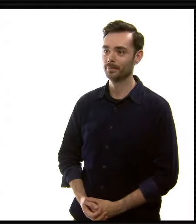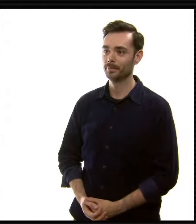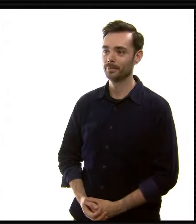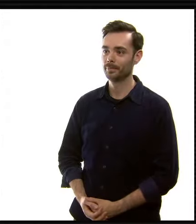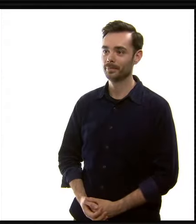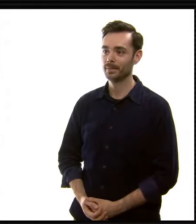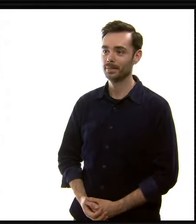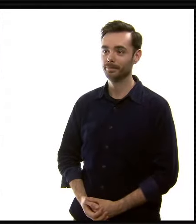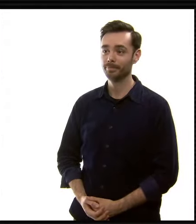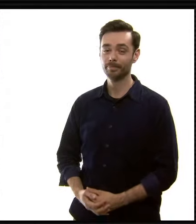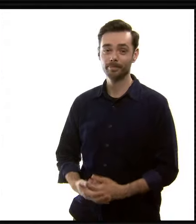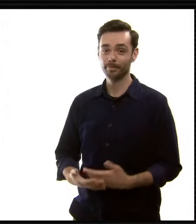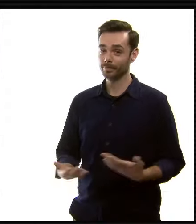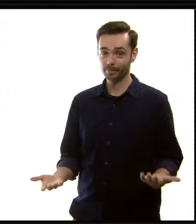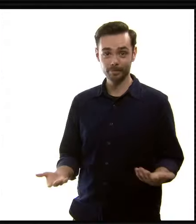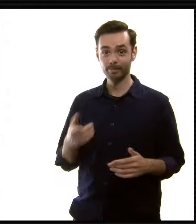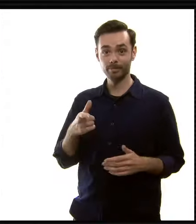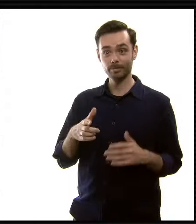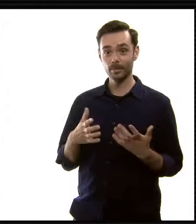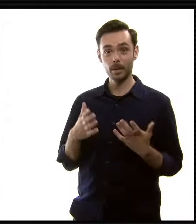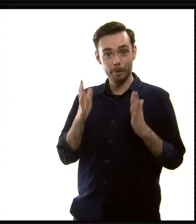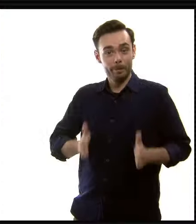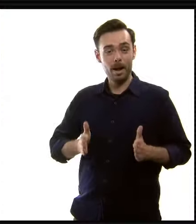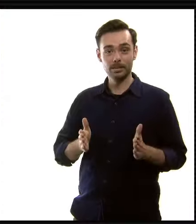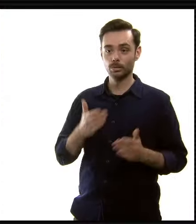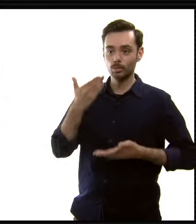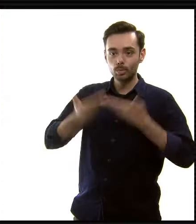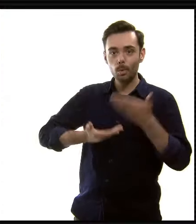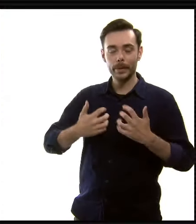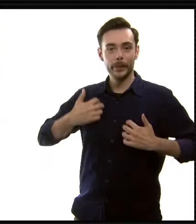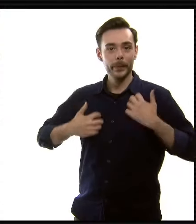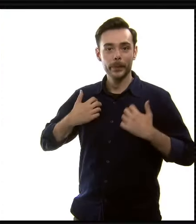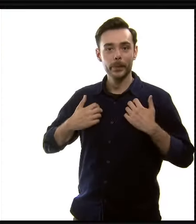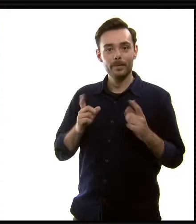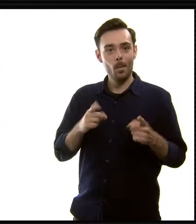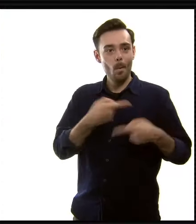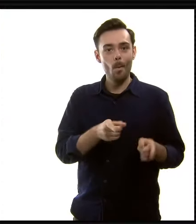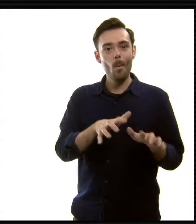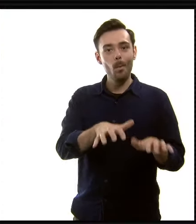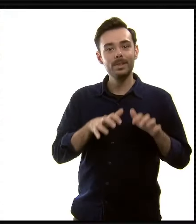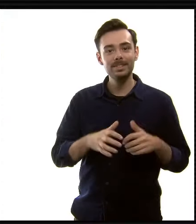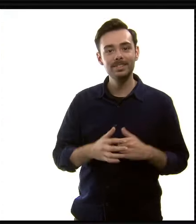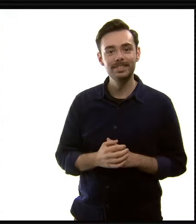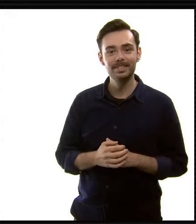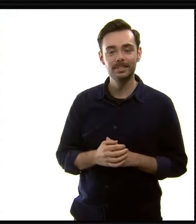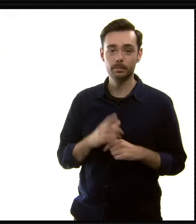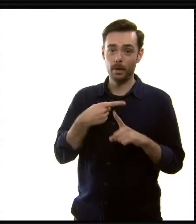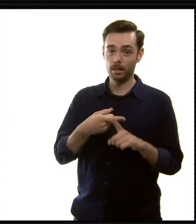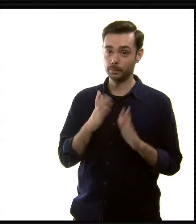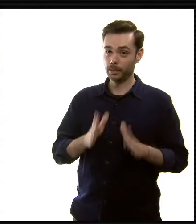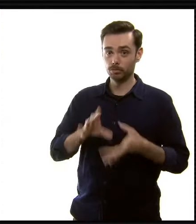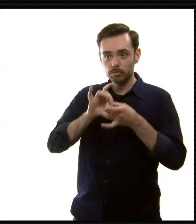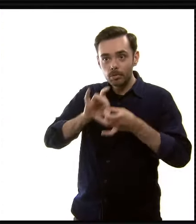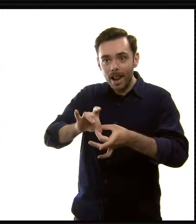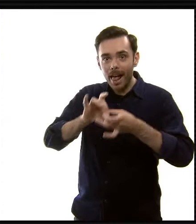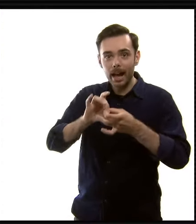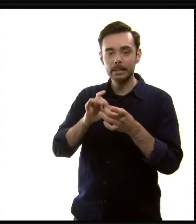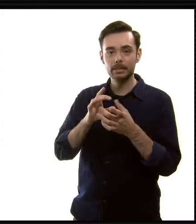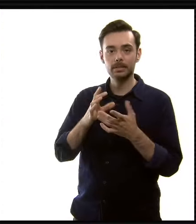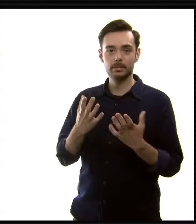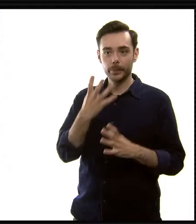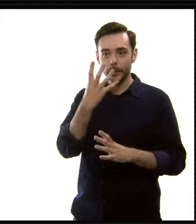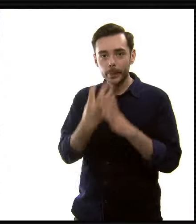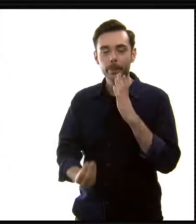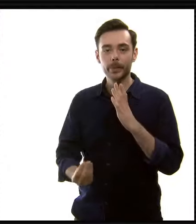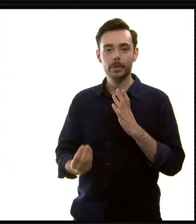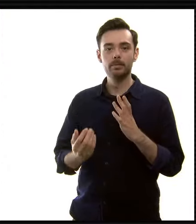You want to tell a story that the audience is excited about and they can relate to. I get excited about small details that combine to